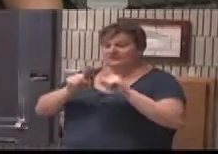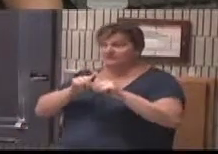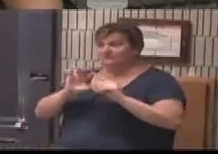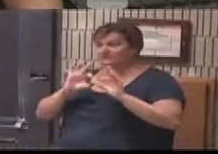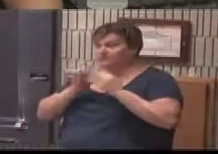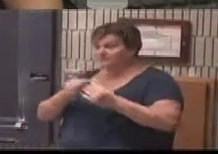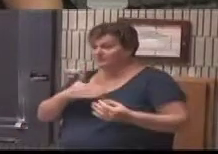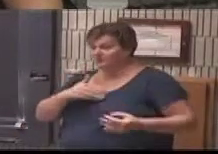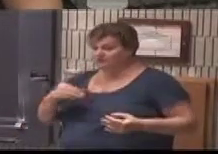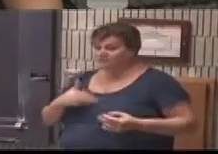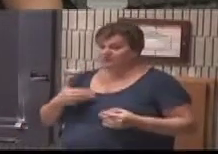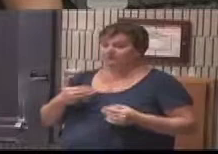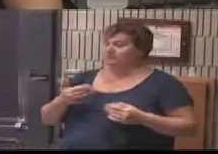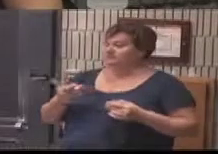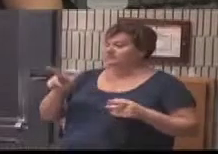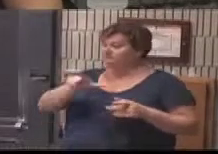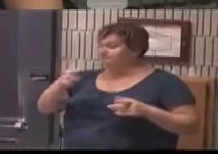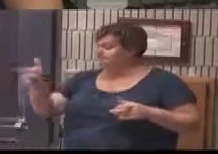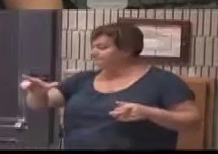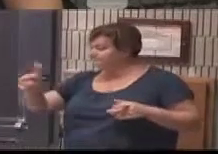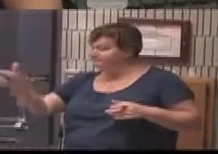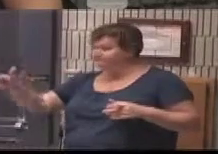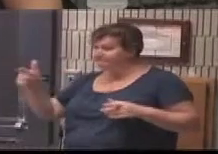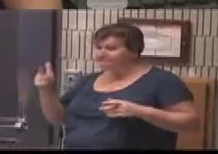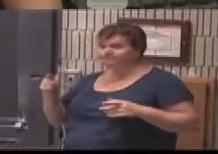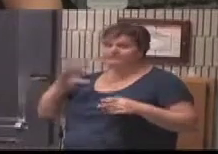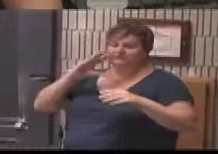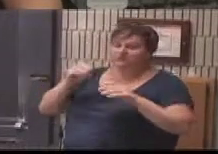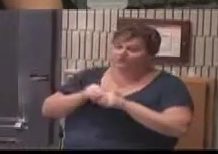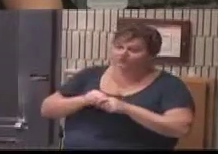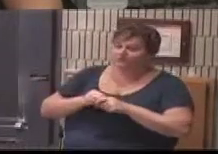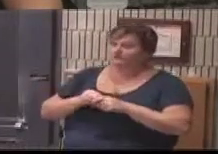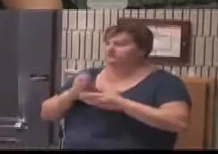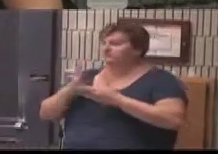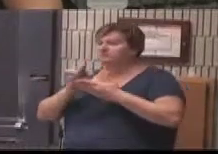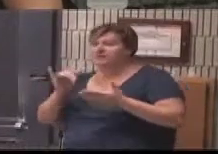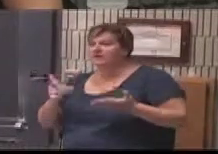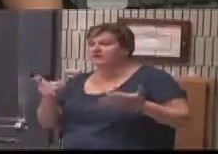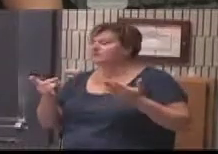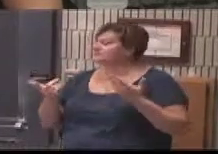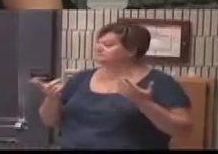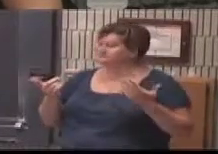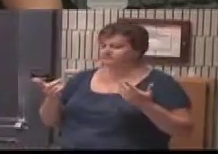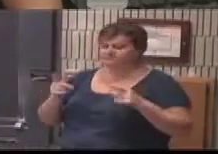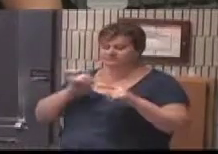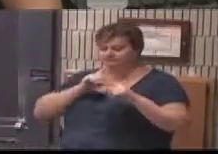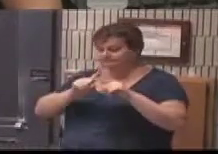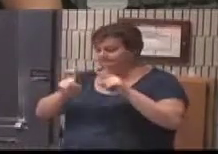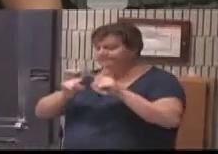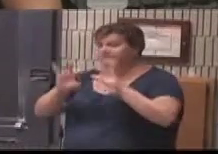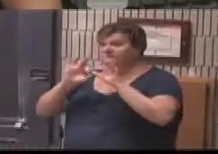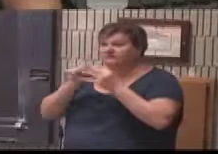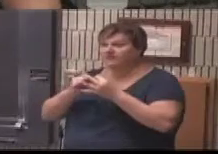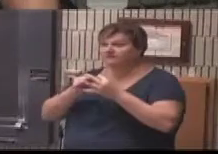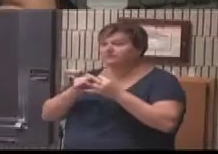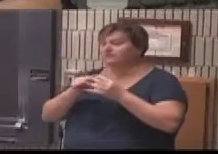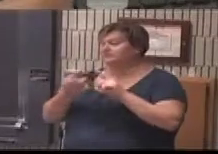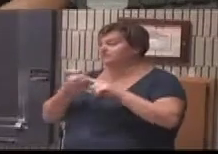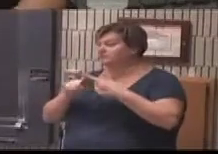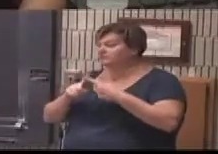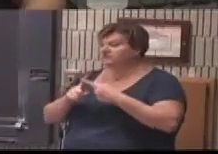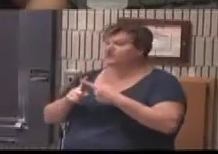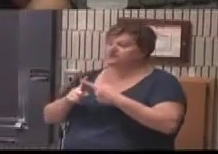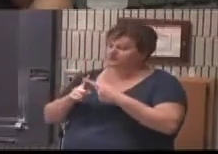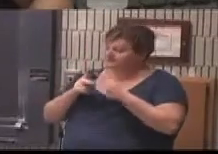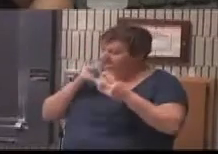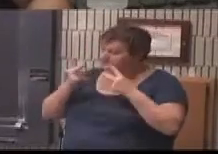family members. Someone comes Monday, someone comes Tuesday, somebody sleeps overnight. So it really does take family, neighbors, and friends to help take care of